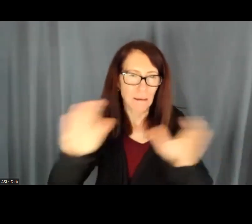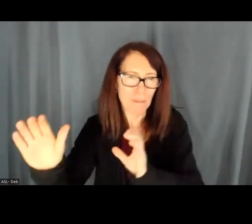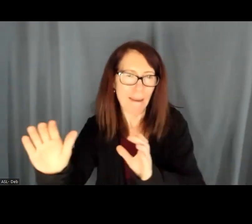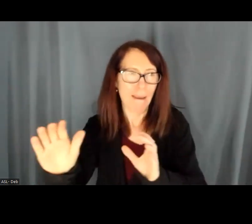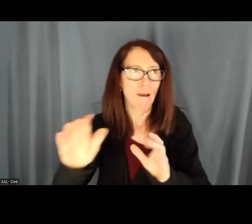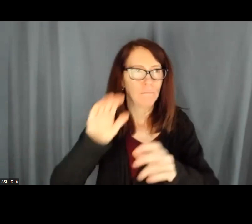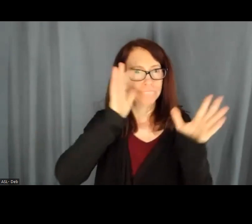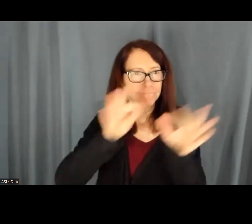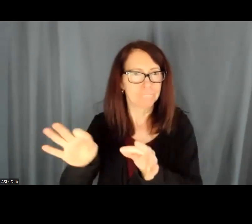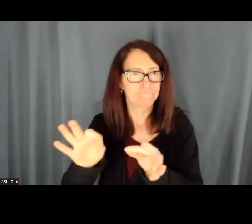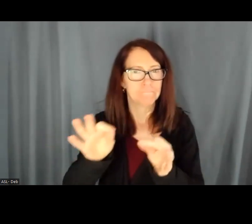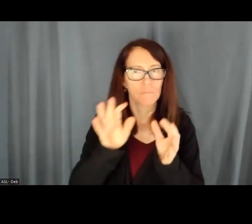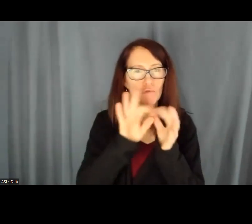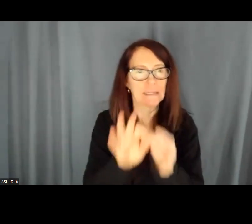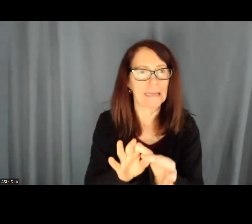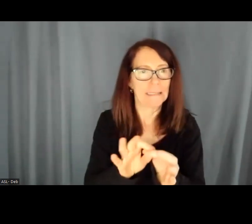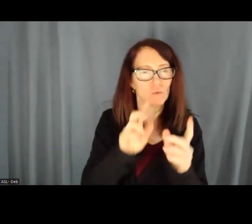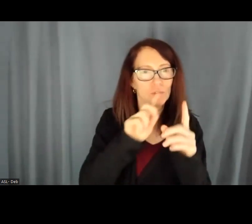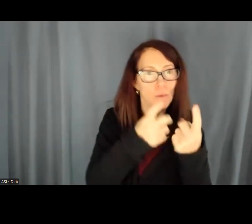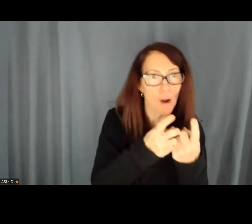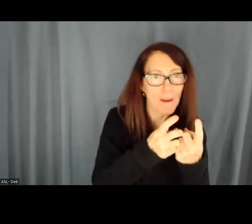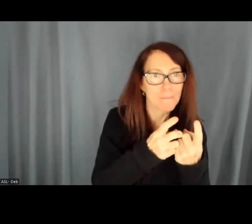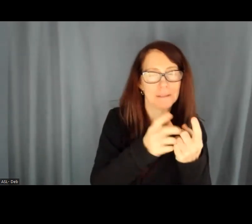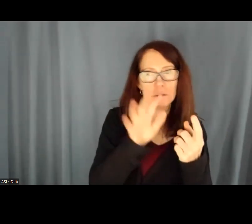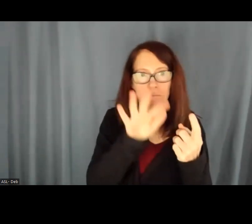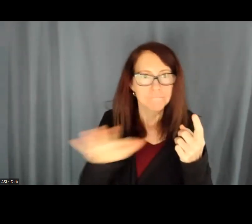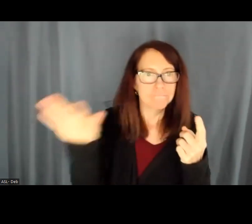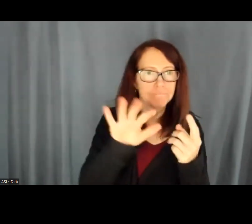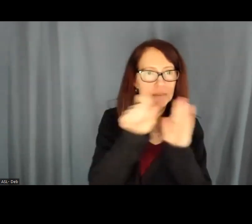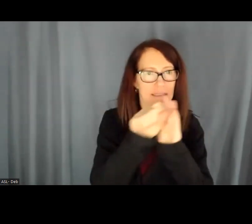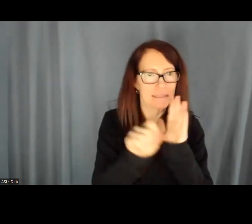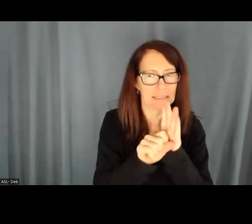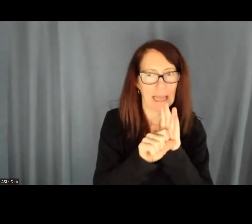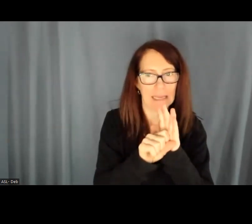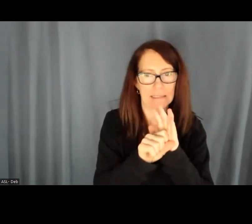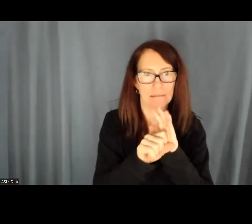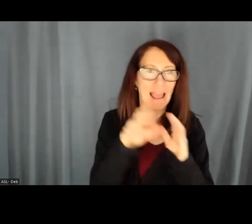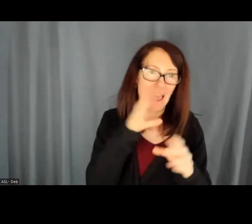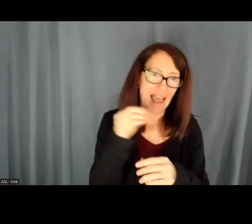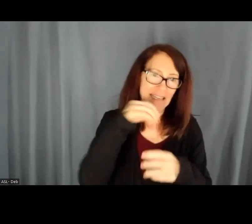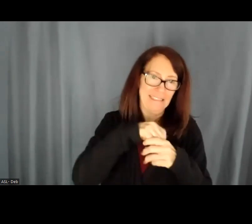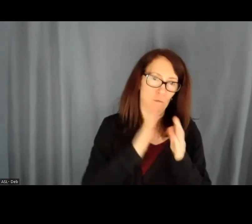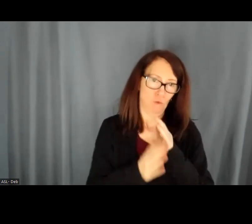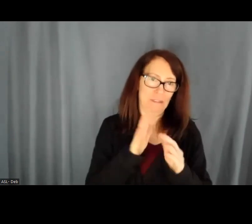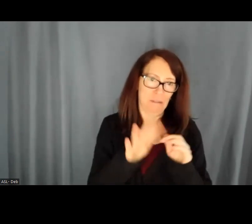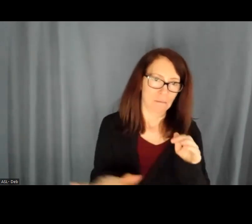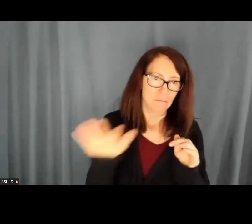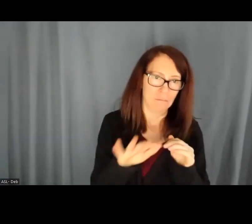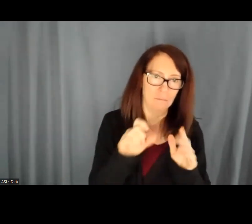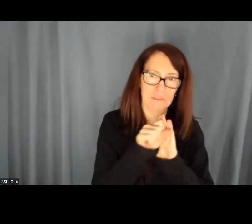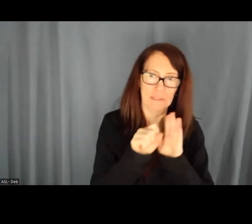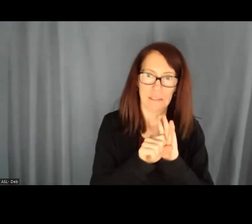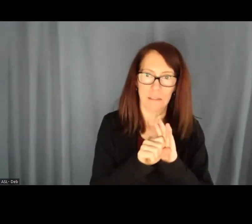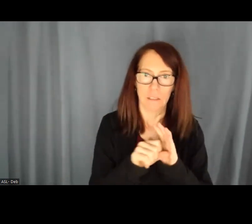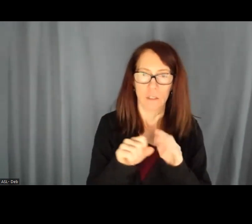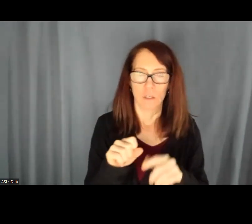you know, by departments in different, you know, throughout the state and communities throughout the state. So your proposal then would be